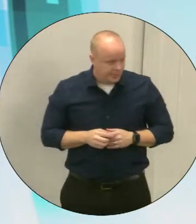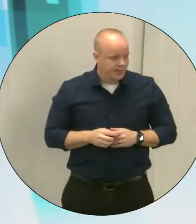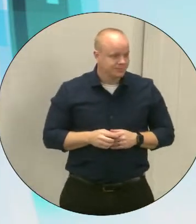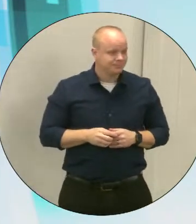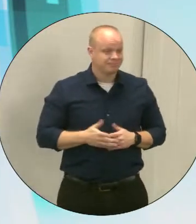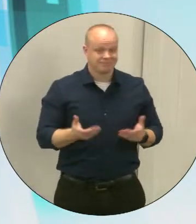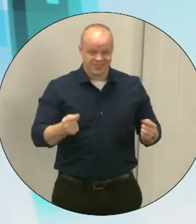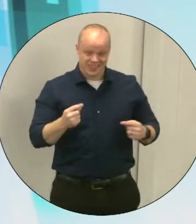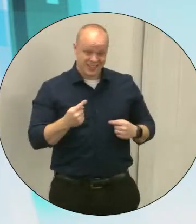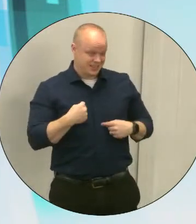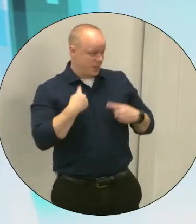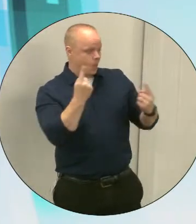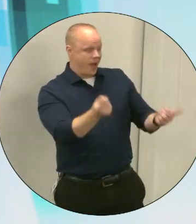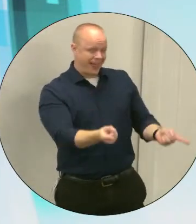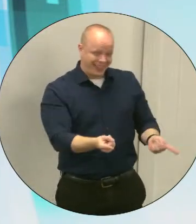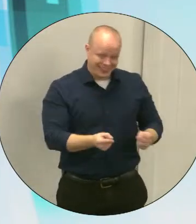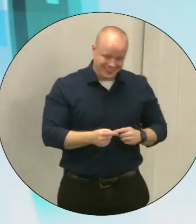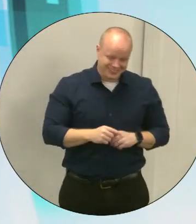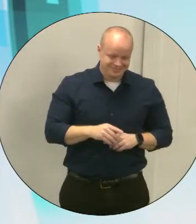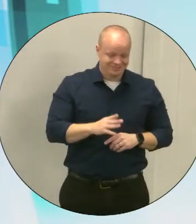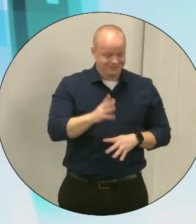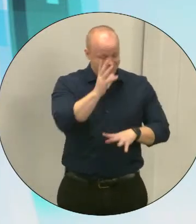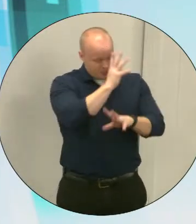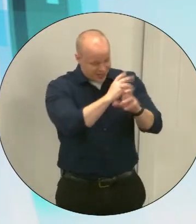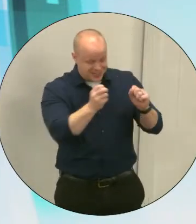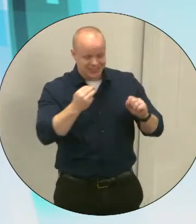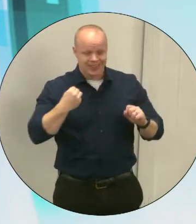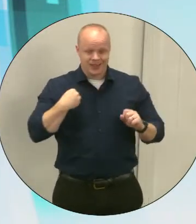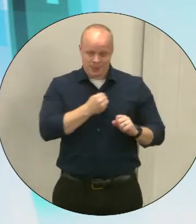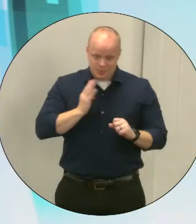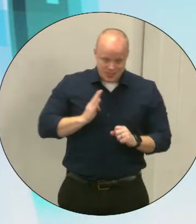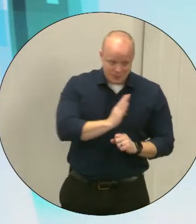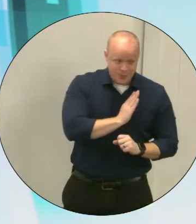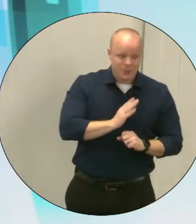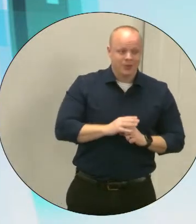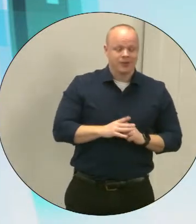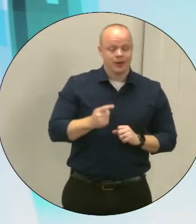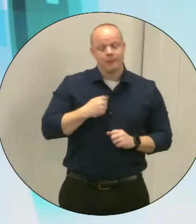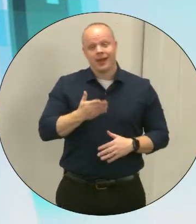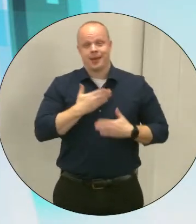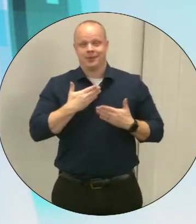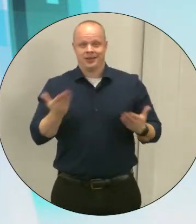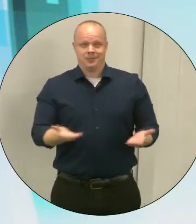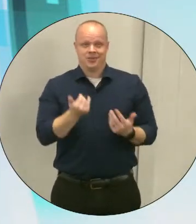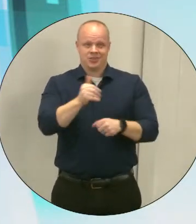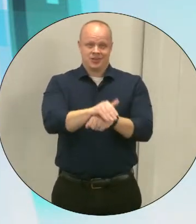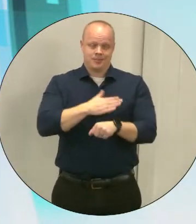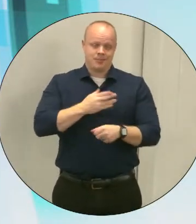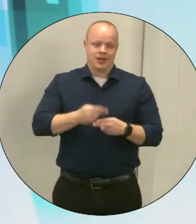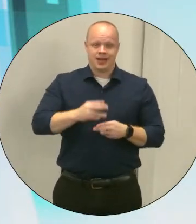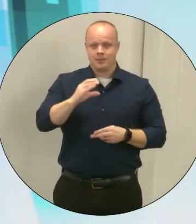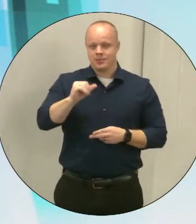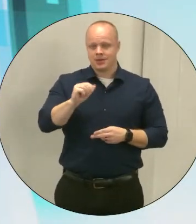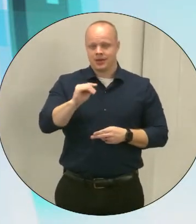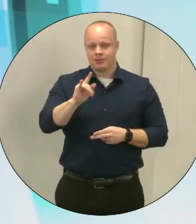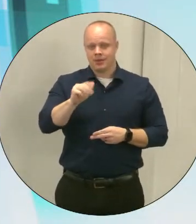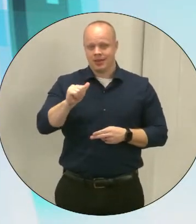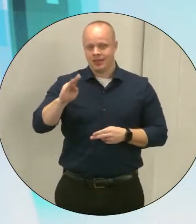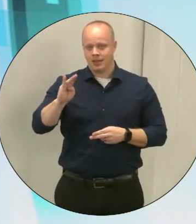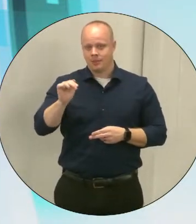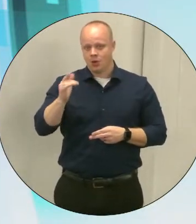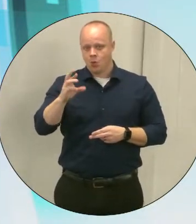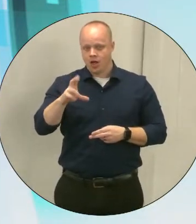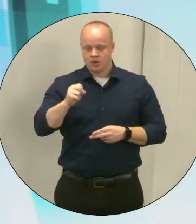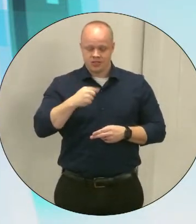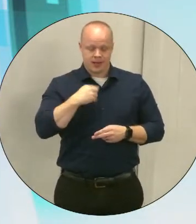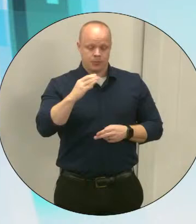It's been a while. Madam President, members of the board, I'm glad to be here tonight. My name is Camila Bywaters. I am the co-chair for